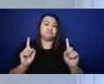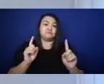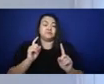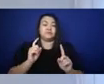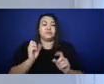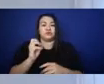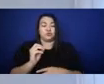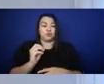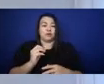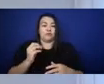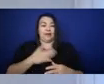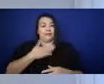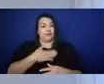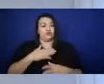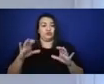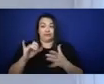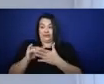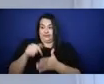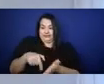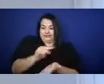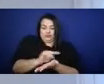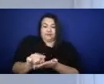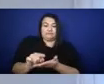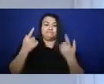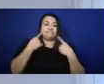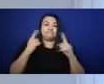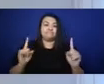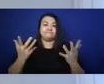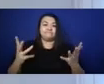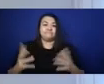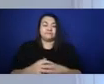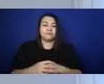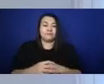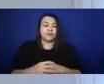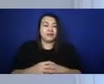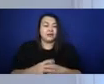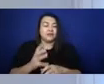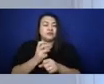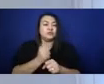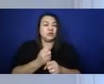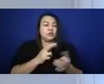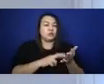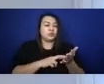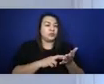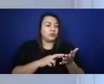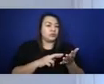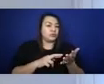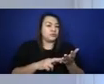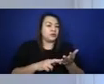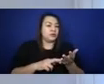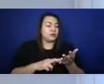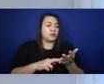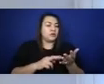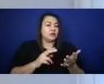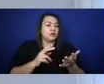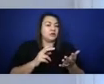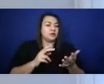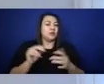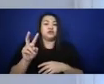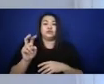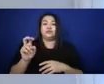dose for them. So by providing this first dose, it really works well for this community.